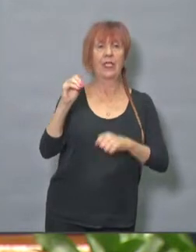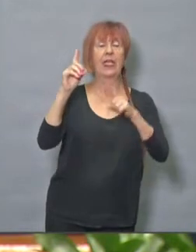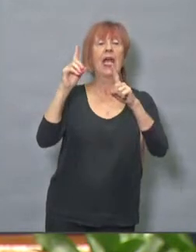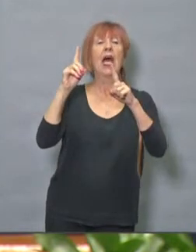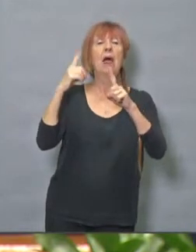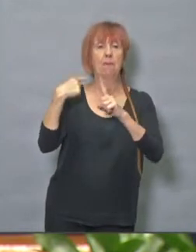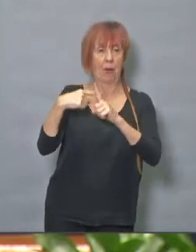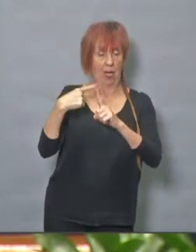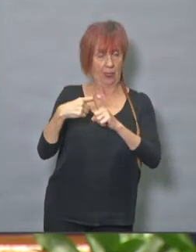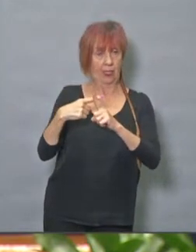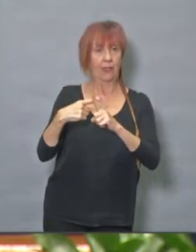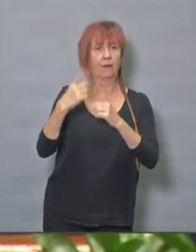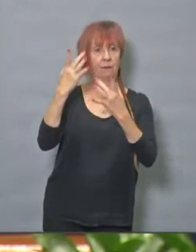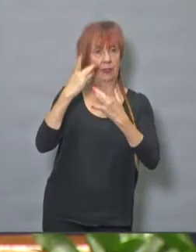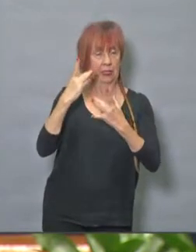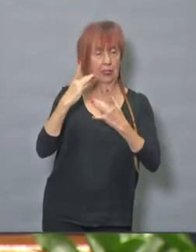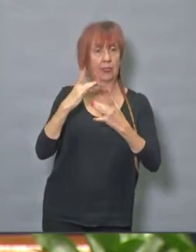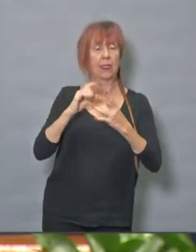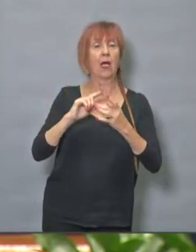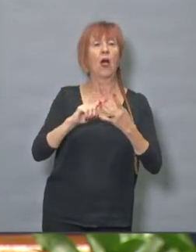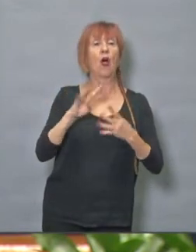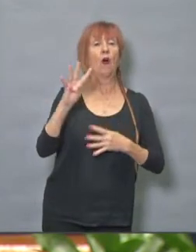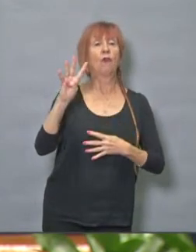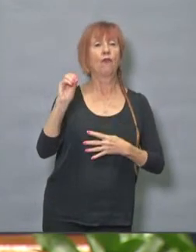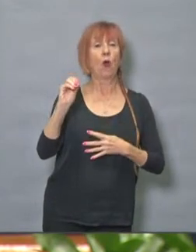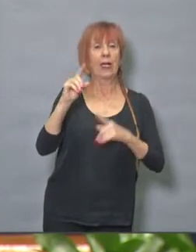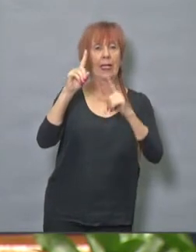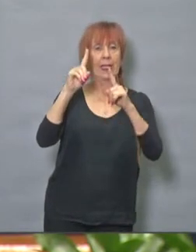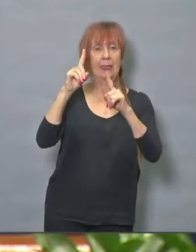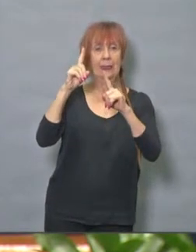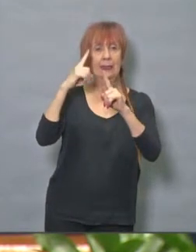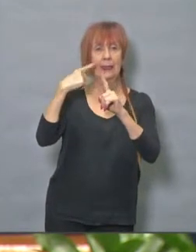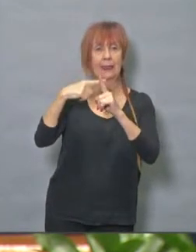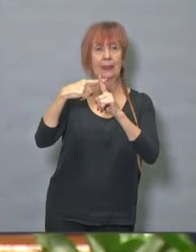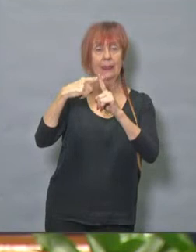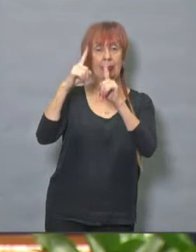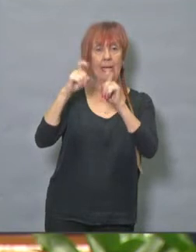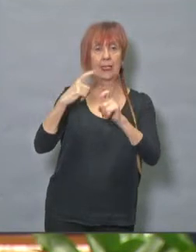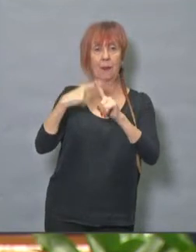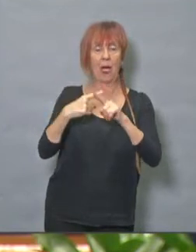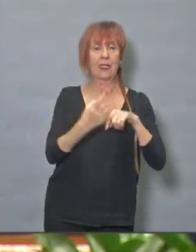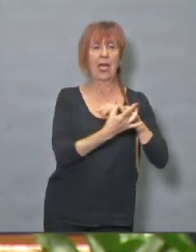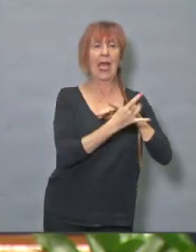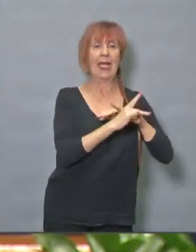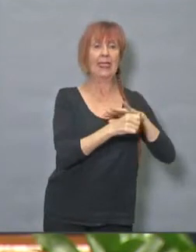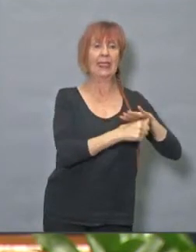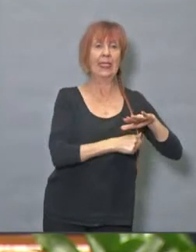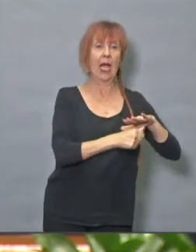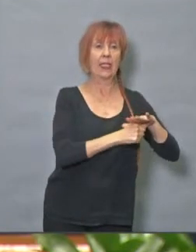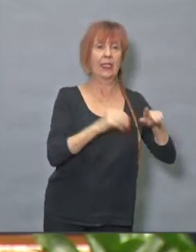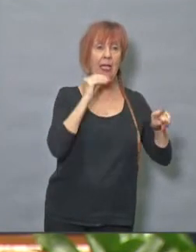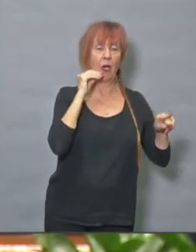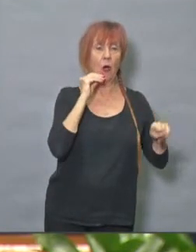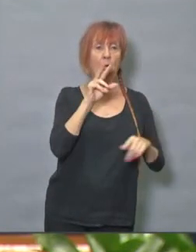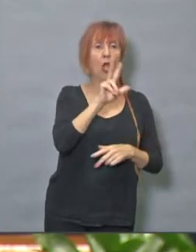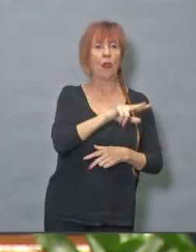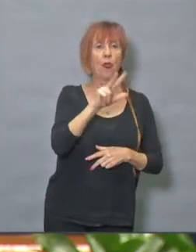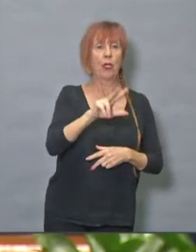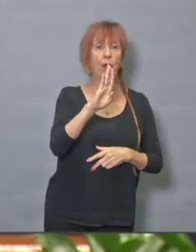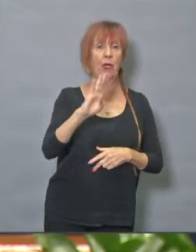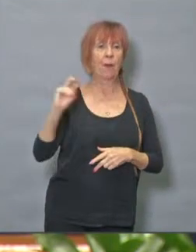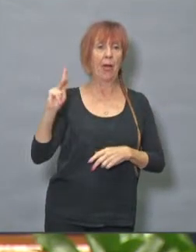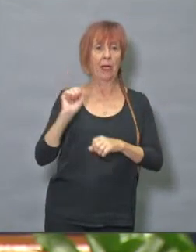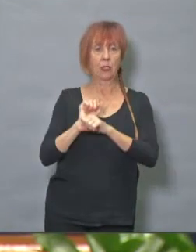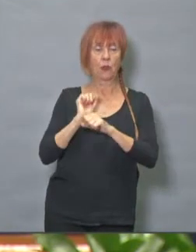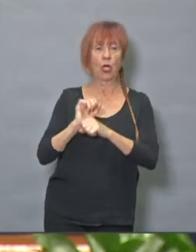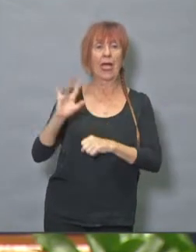for COVID-19, 40 tested positive, 18 are isolated at home, 33 have returned to work,